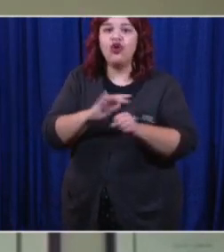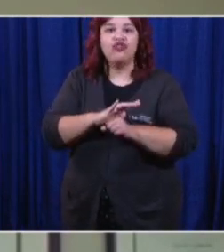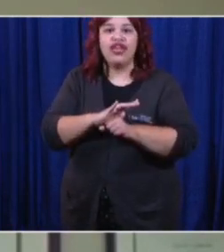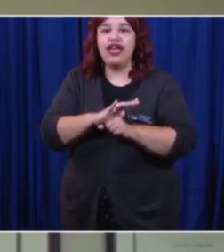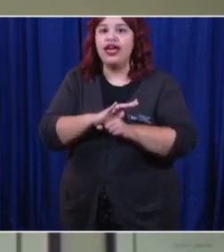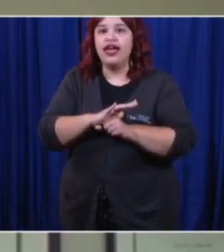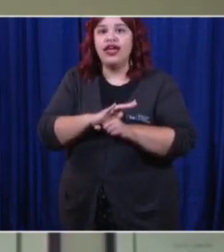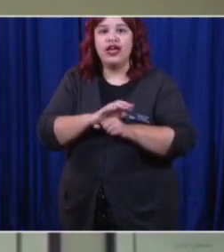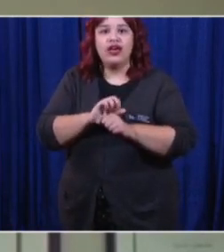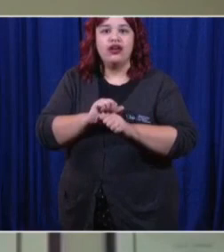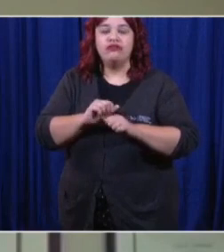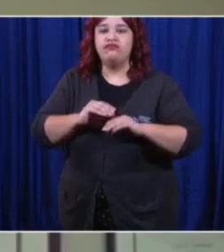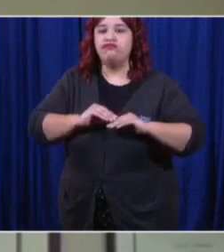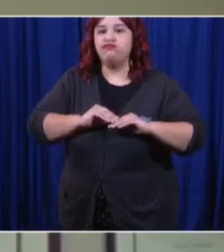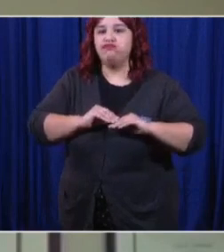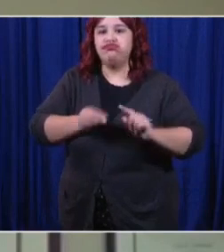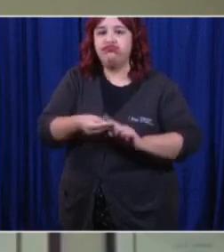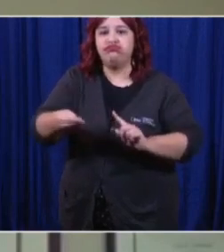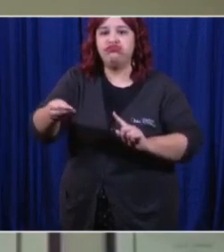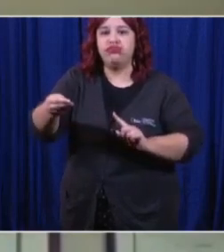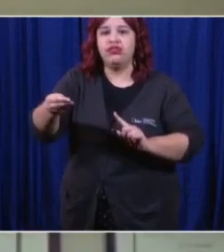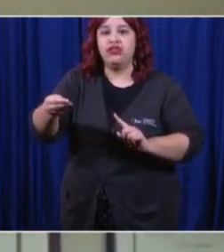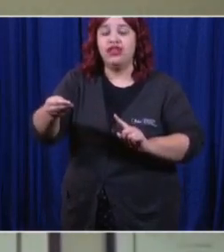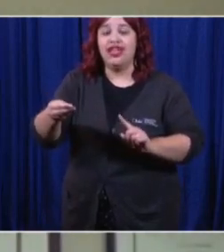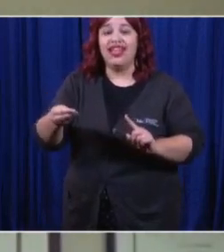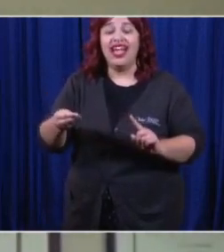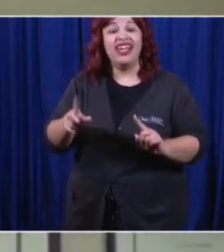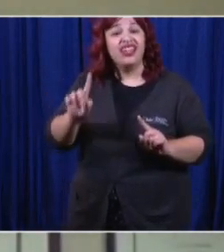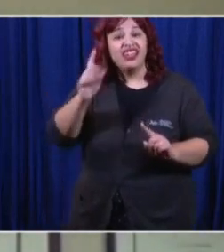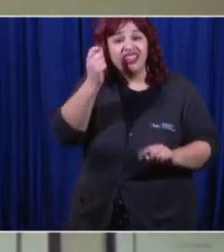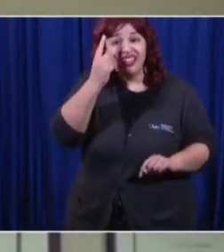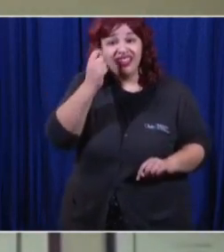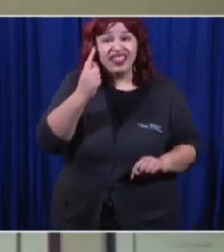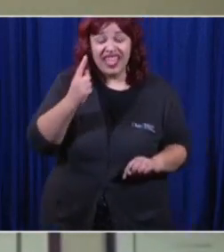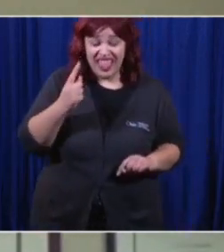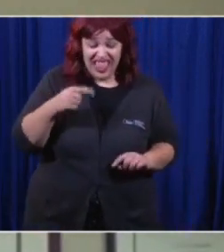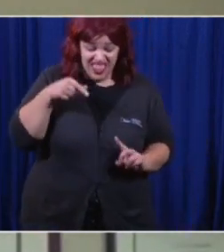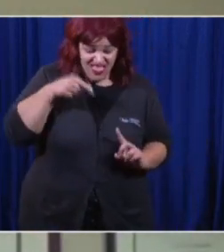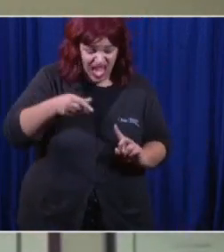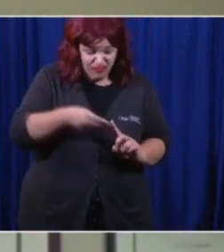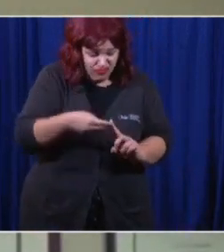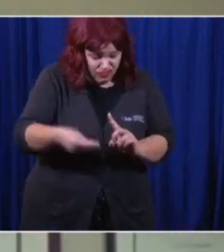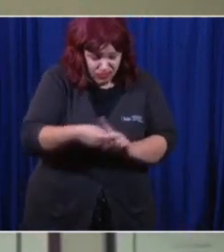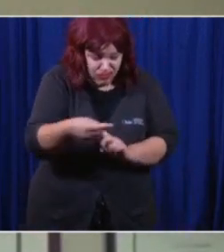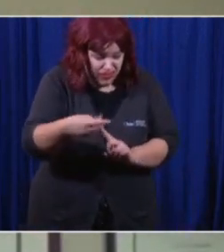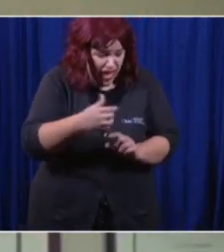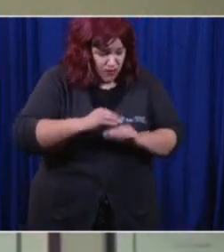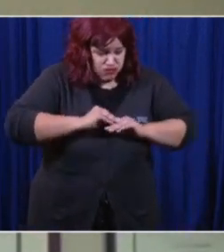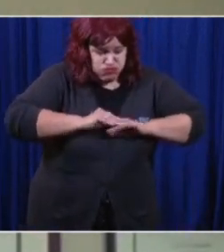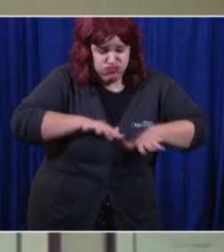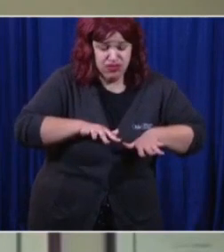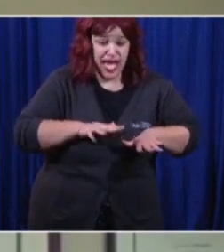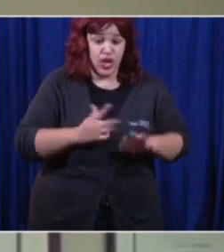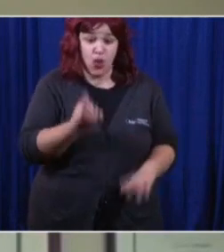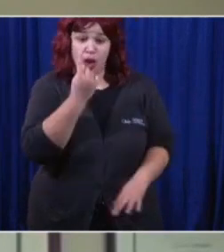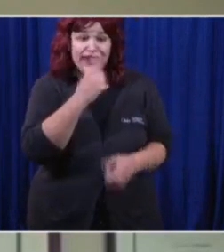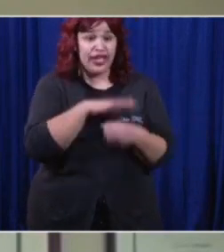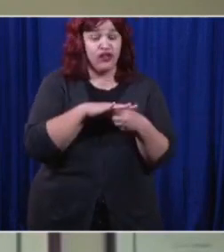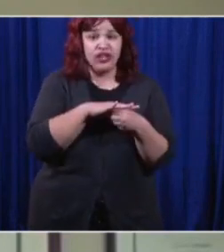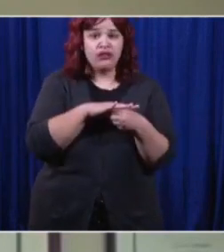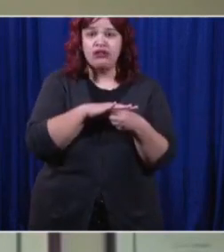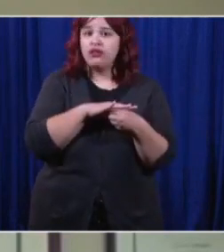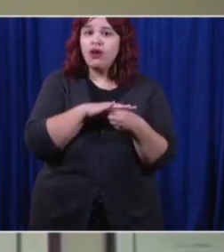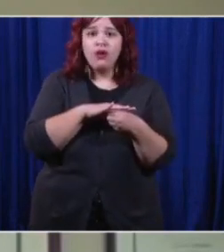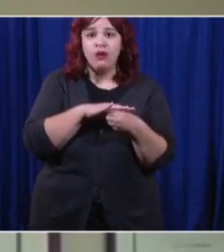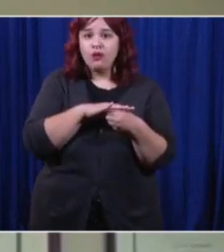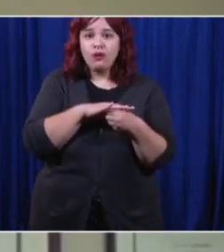unprecedented hospitalization numbers, and it's not in one community, it's in all of our communities. That's a figure that's hard to